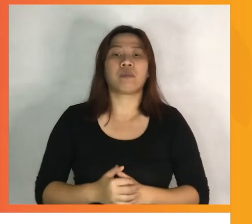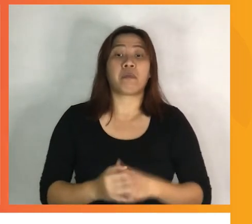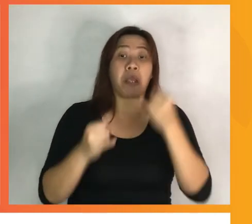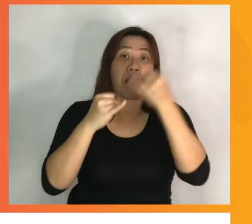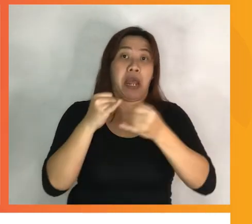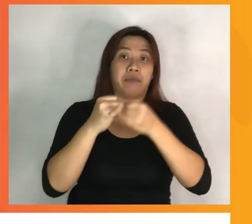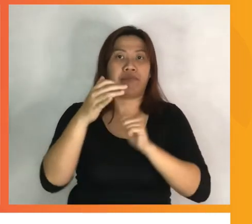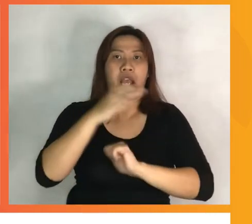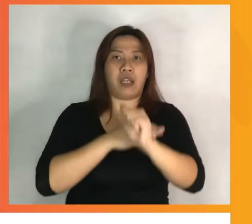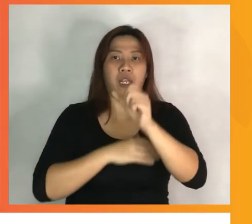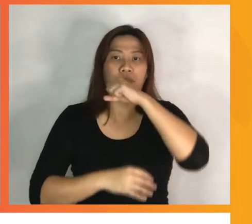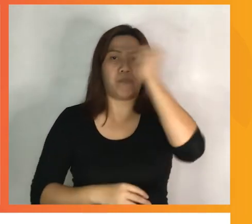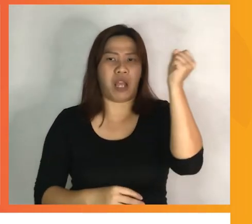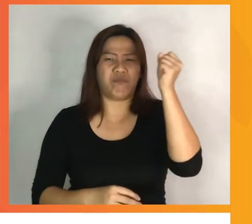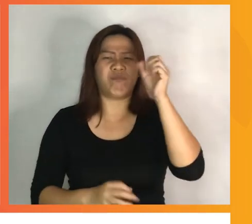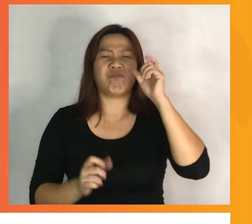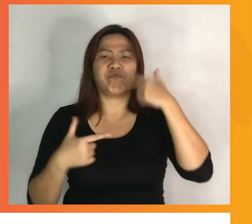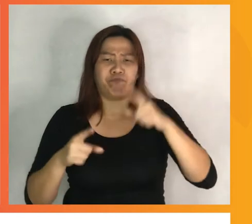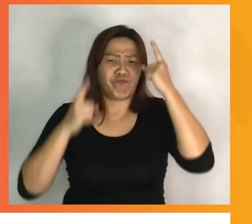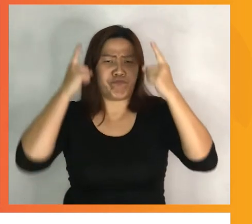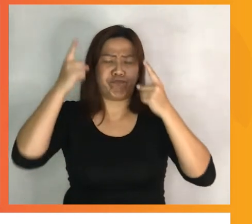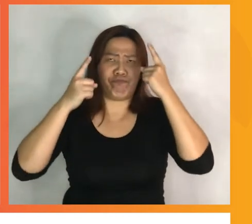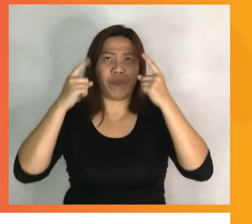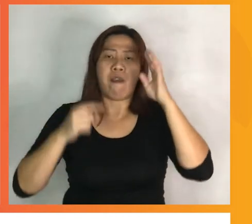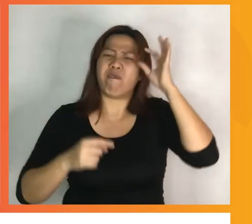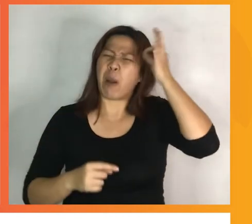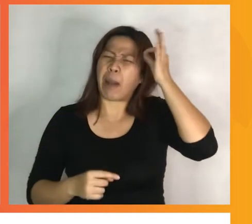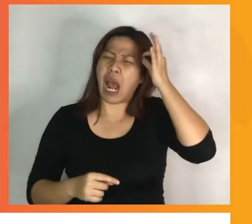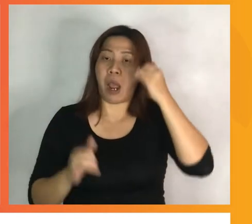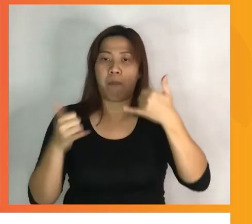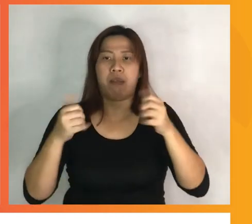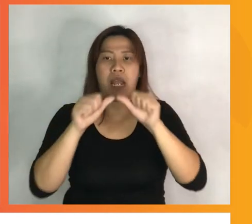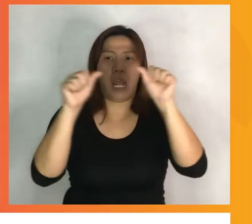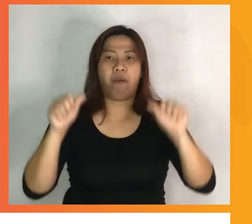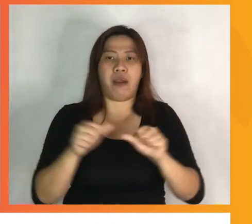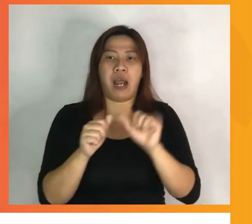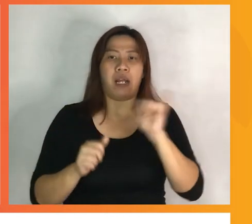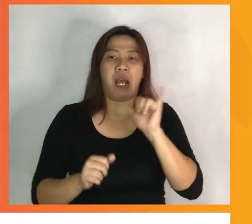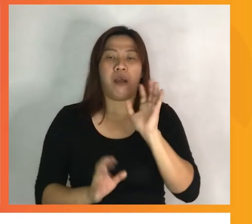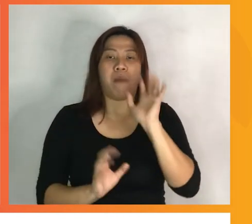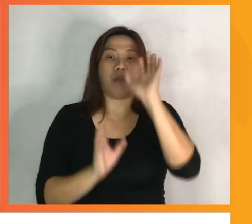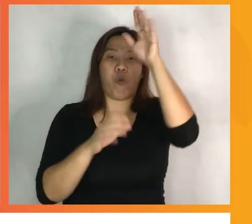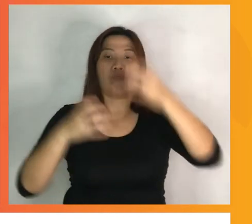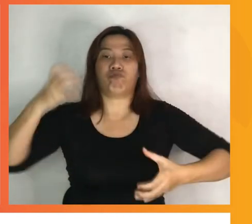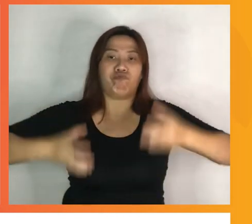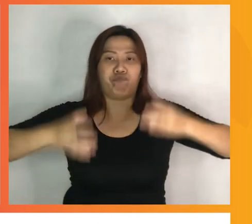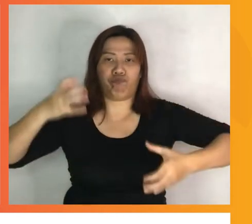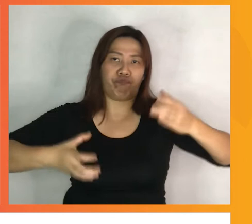And lastly, under space, let's consider a familiar playing area, like this basketball